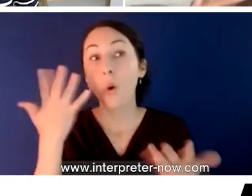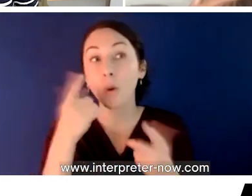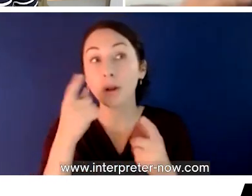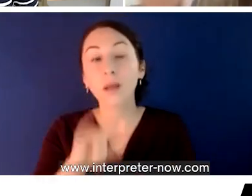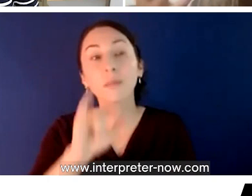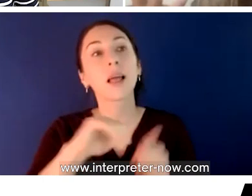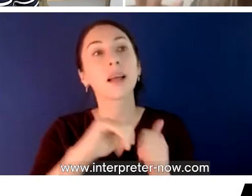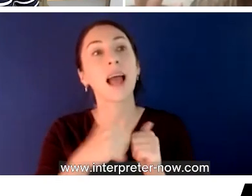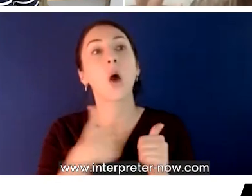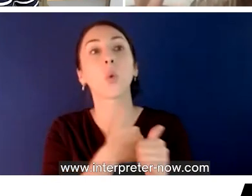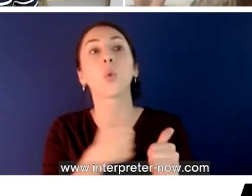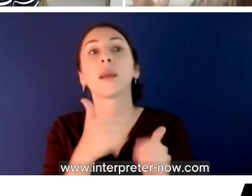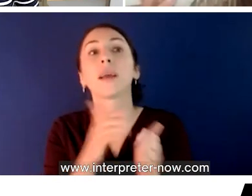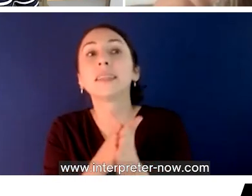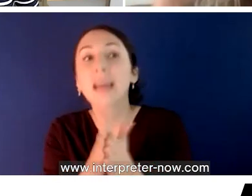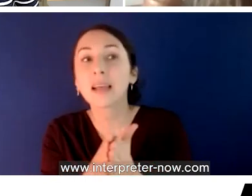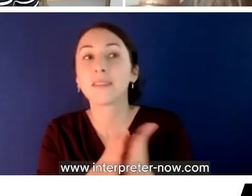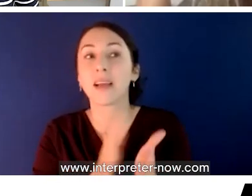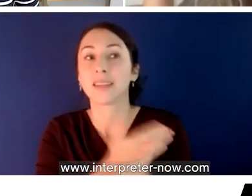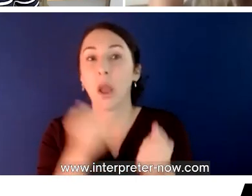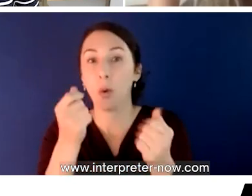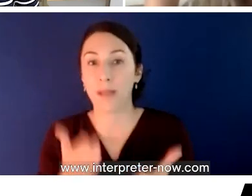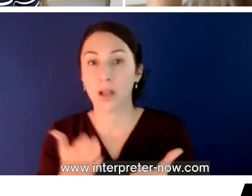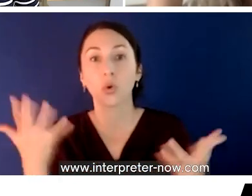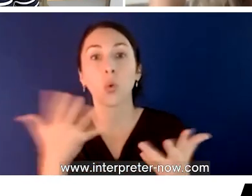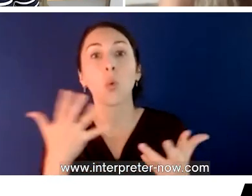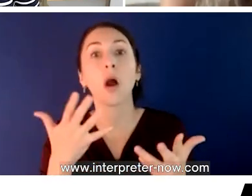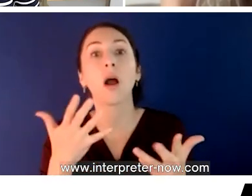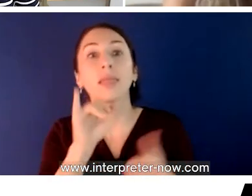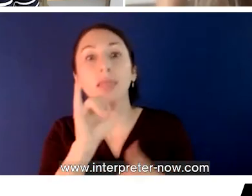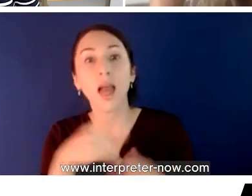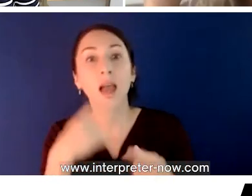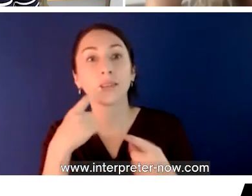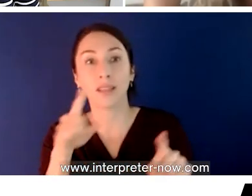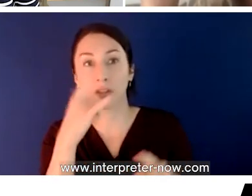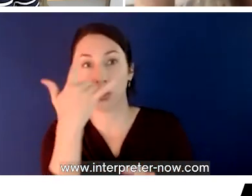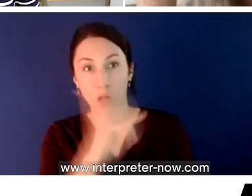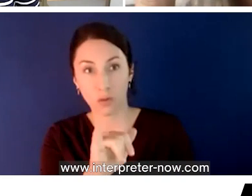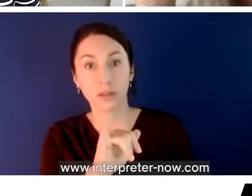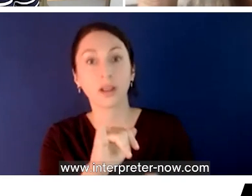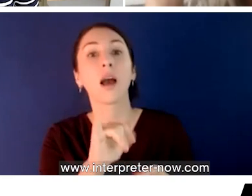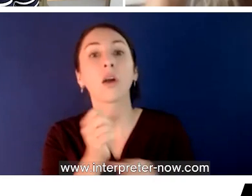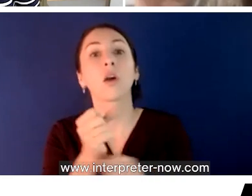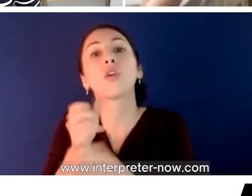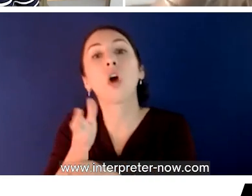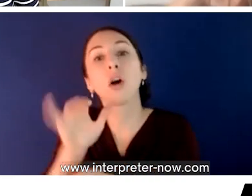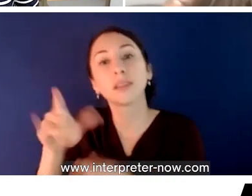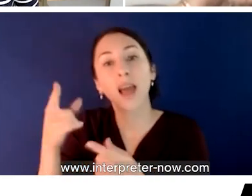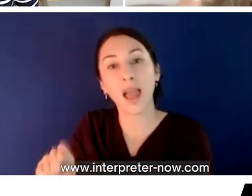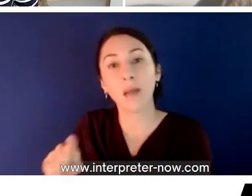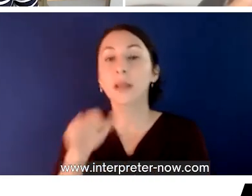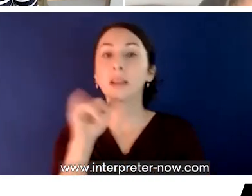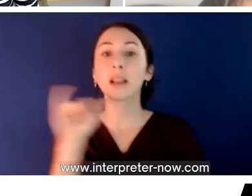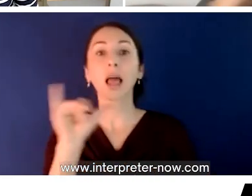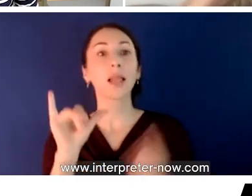And actually the head of DEI was like, I mean, I know what's happening. It's how we incentivize our managers, what he